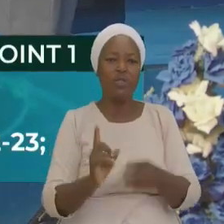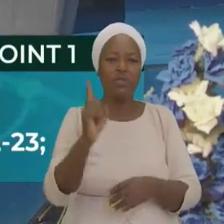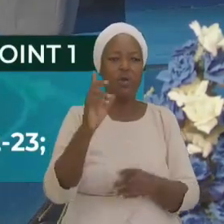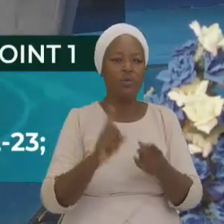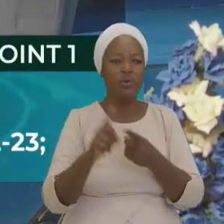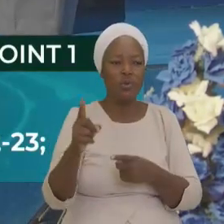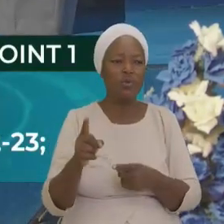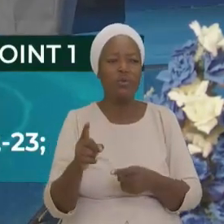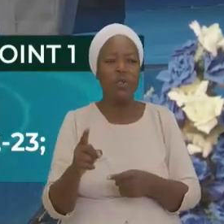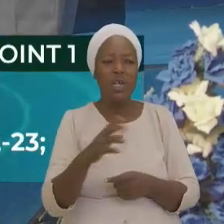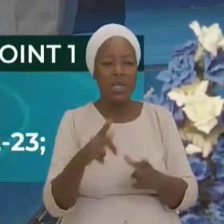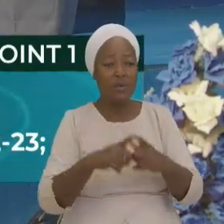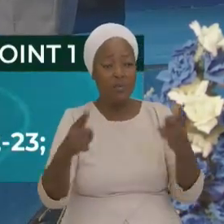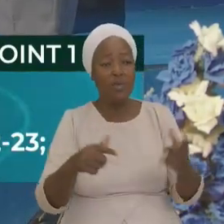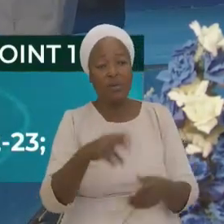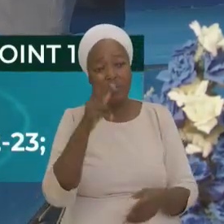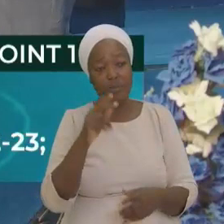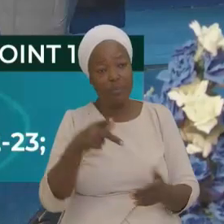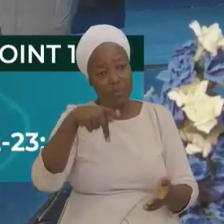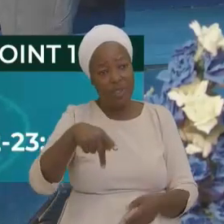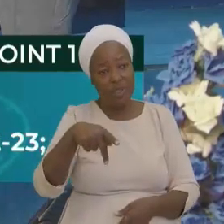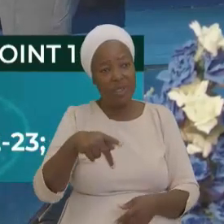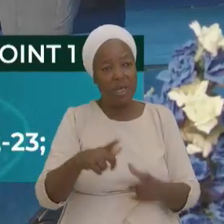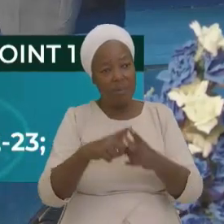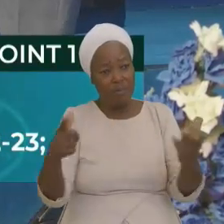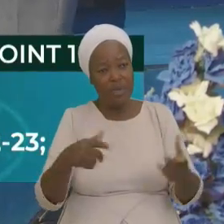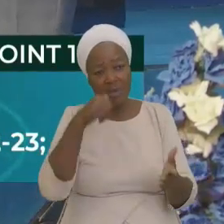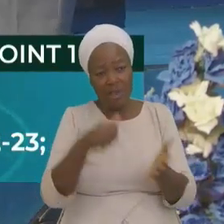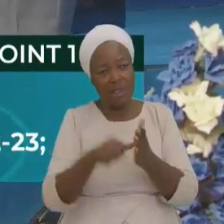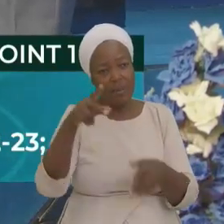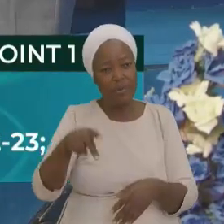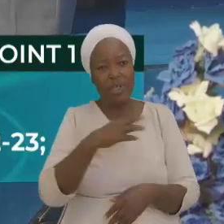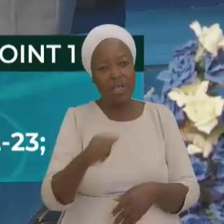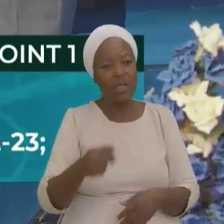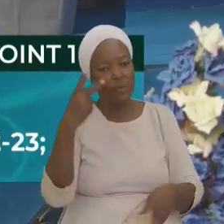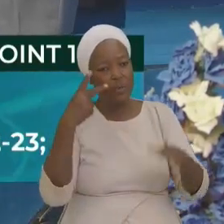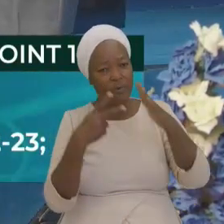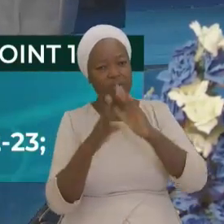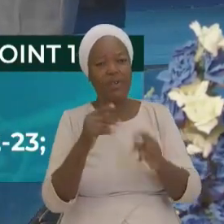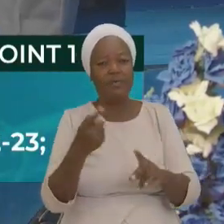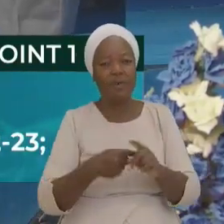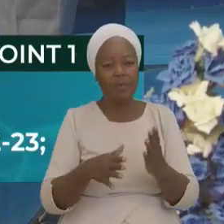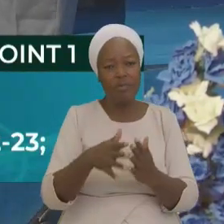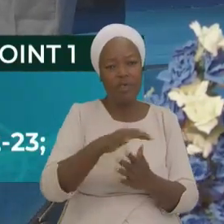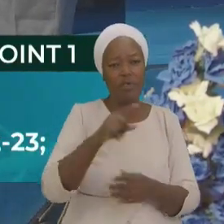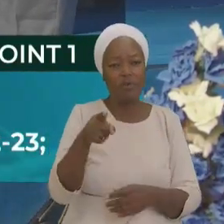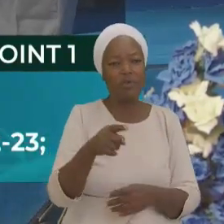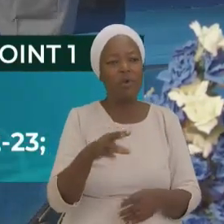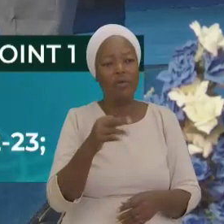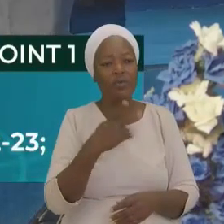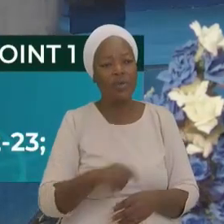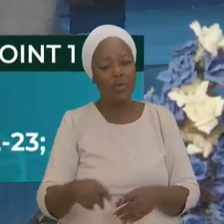P, a prophet from the midst of thee, of thy brethren, like unto